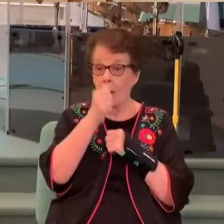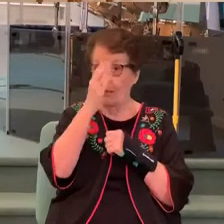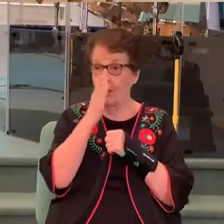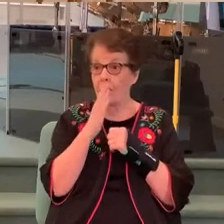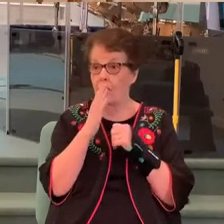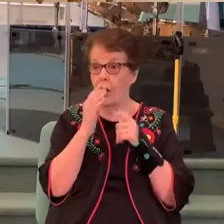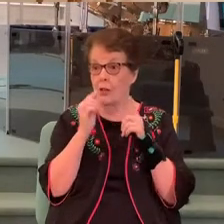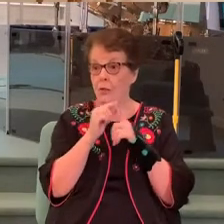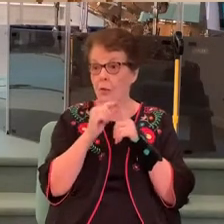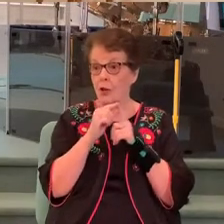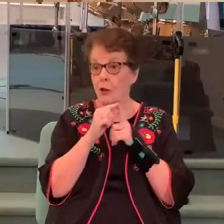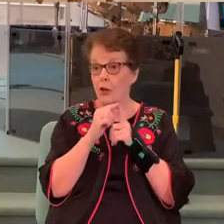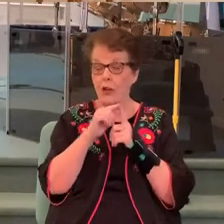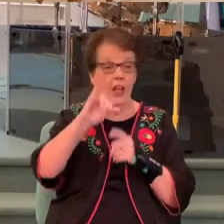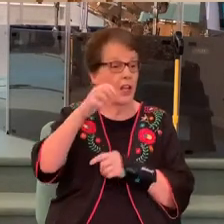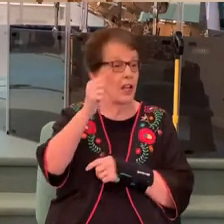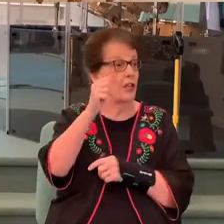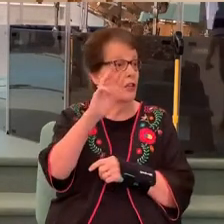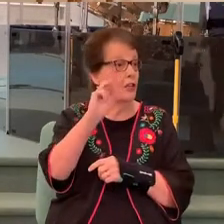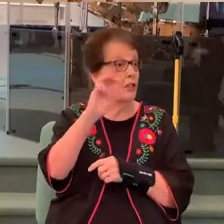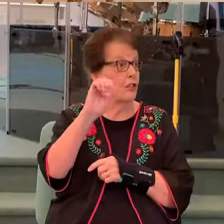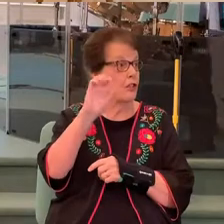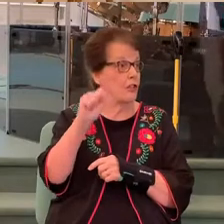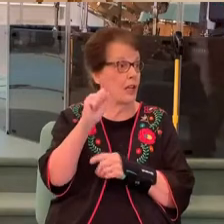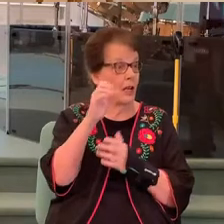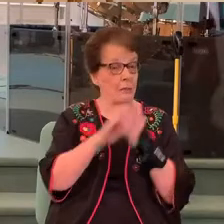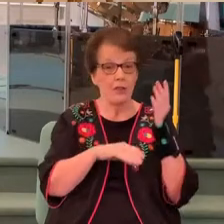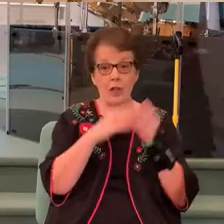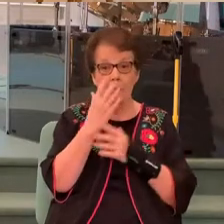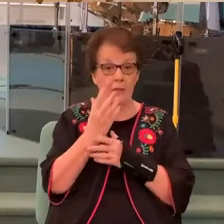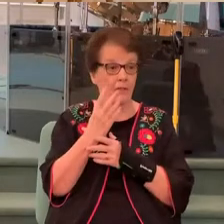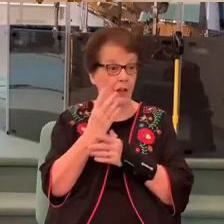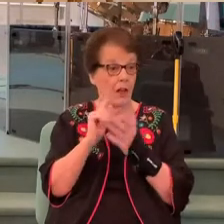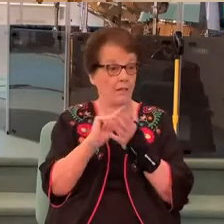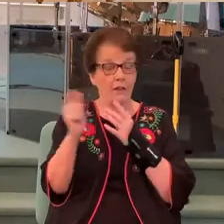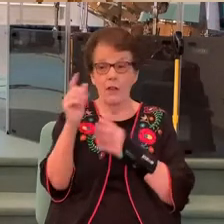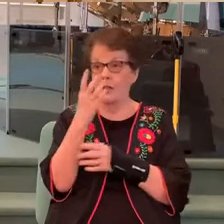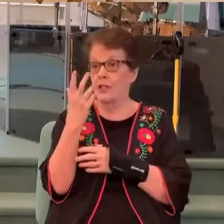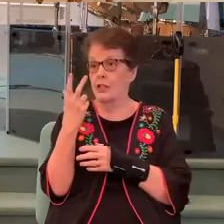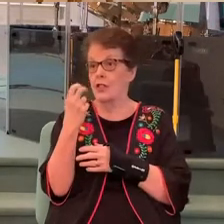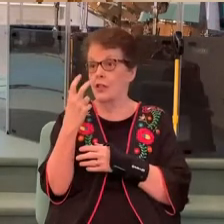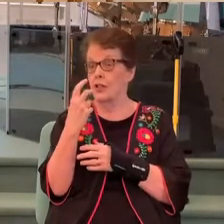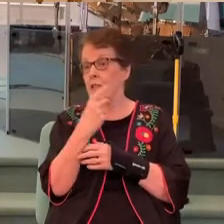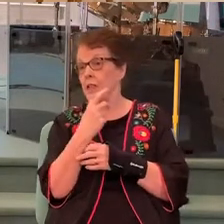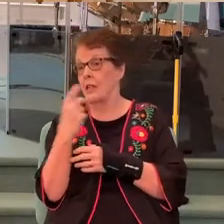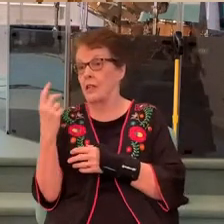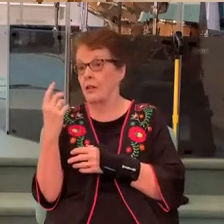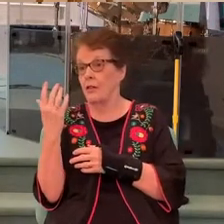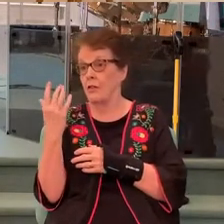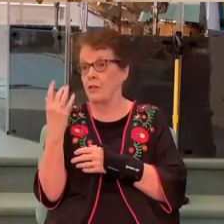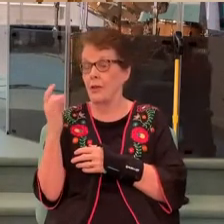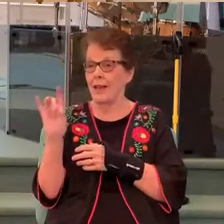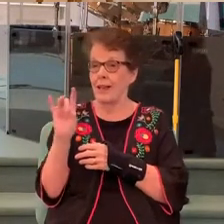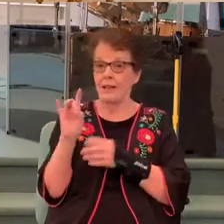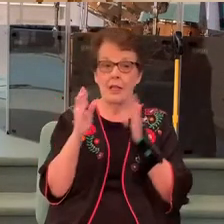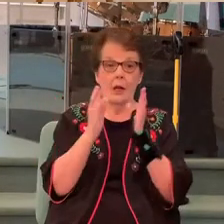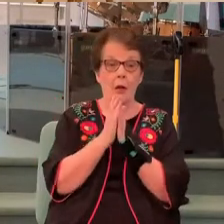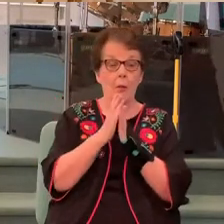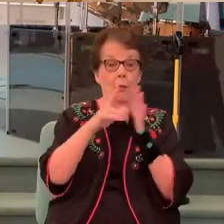James chapter 5. We're going to be looking at verses 13 through 18 in a message I've entitled Prayer